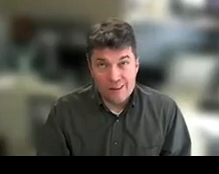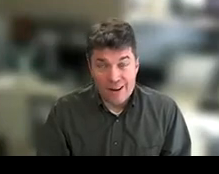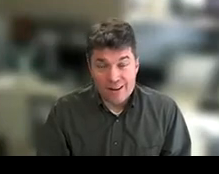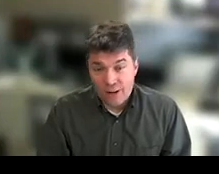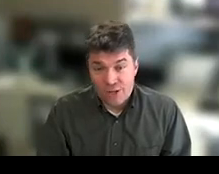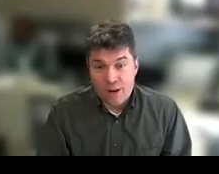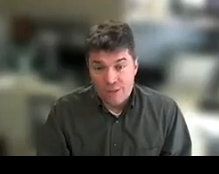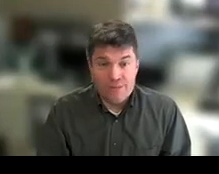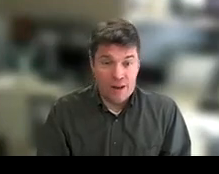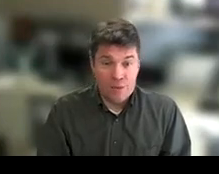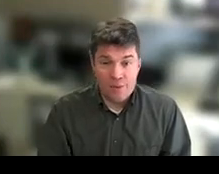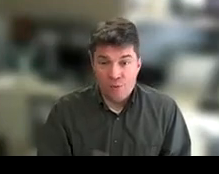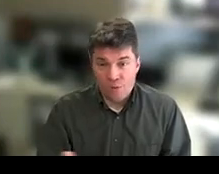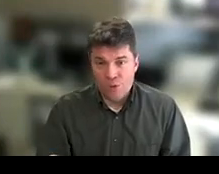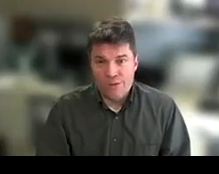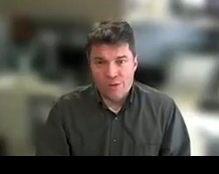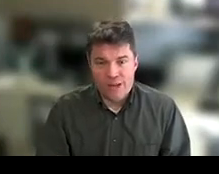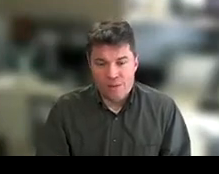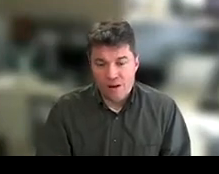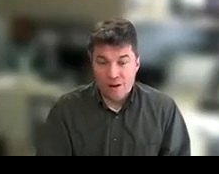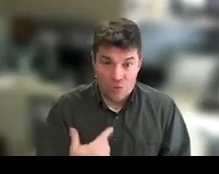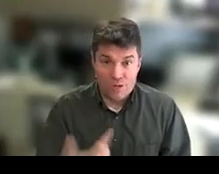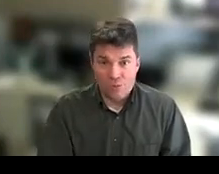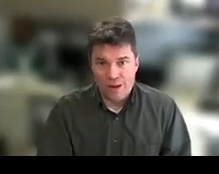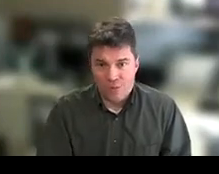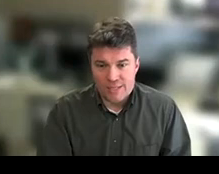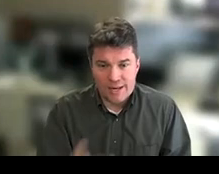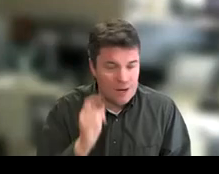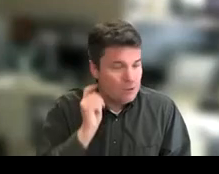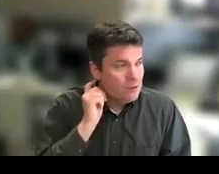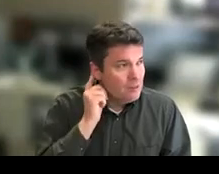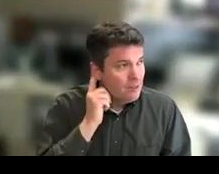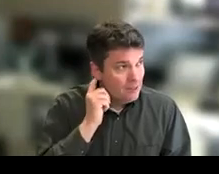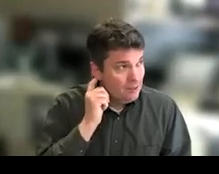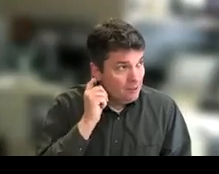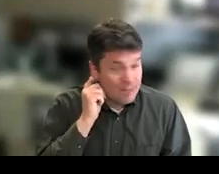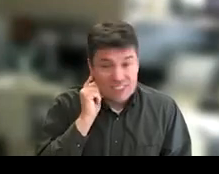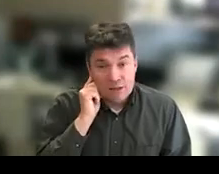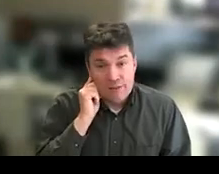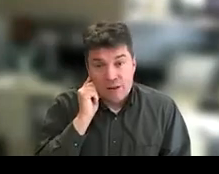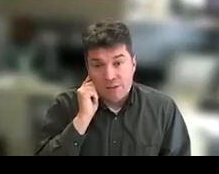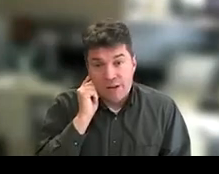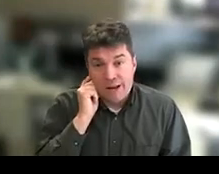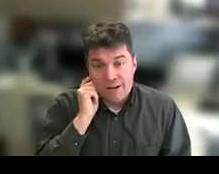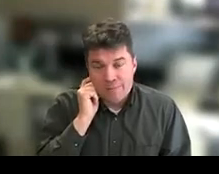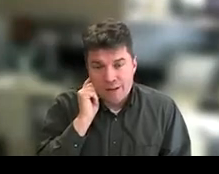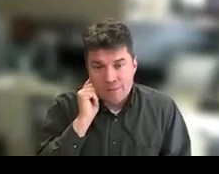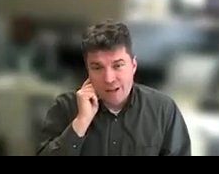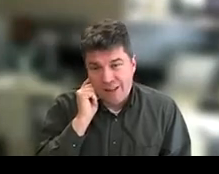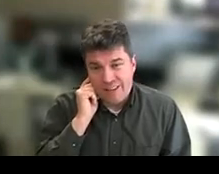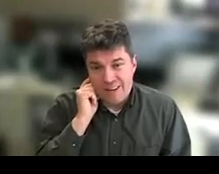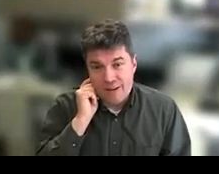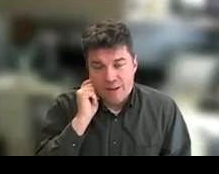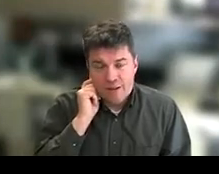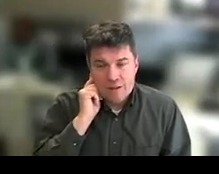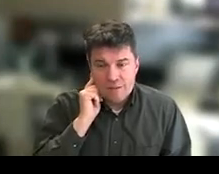was a technology that was available before Bluetooth came along, which is what I'm using now. And it's still available today.